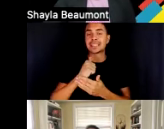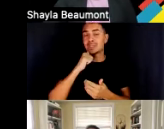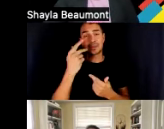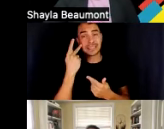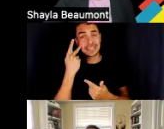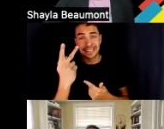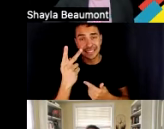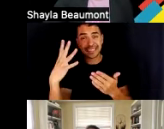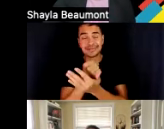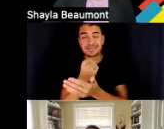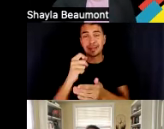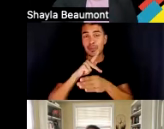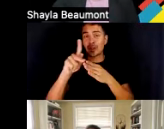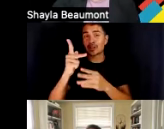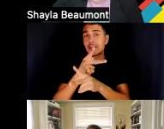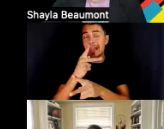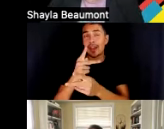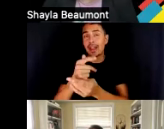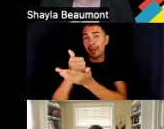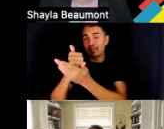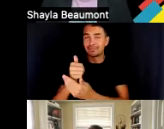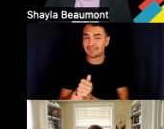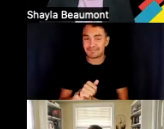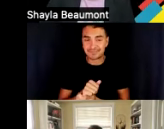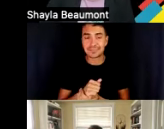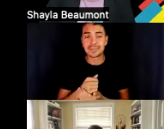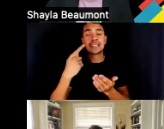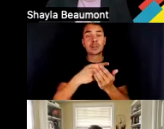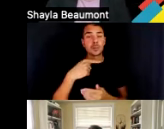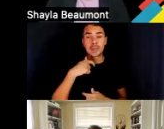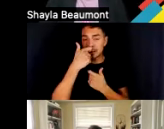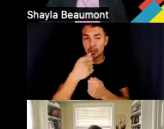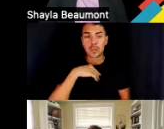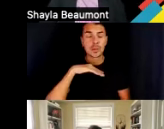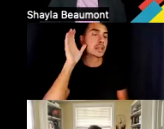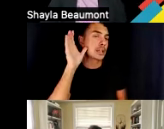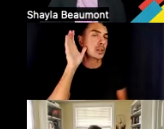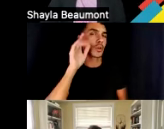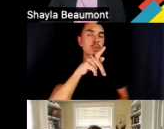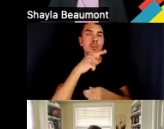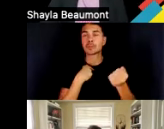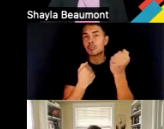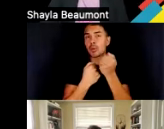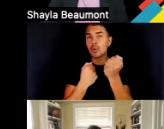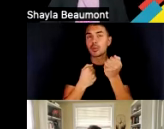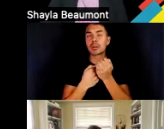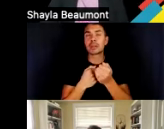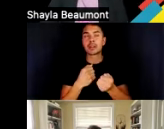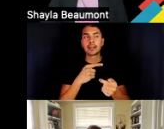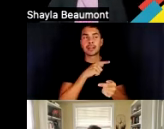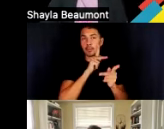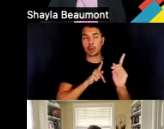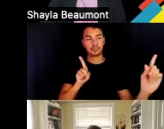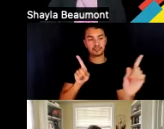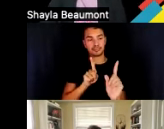about it sometimes. And I think sometimes when we're with someone, or we're supporting them, or we're their advocate, you know, we want to